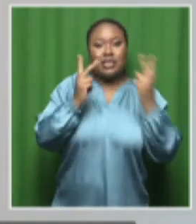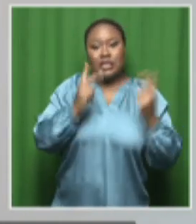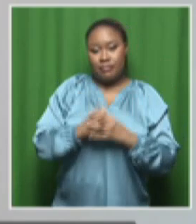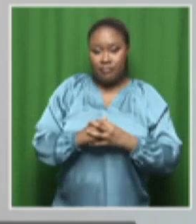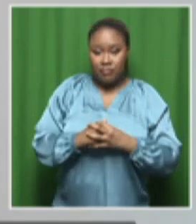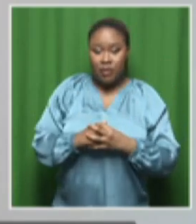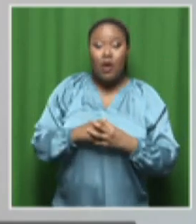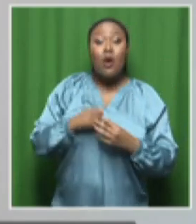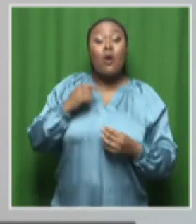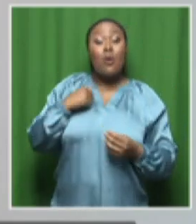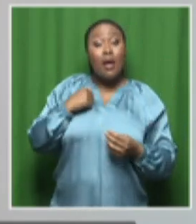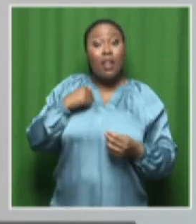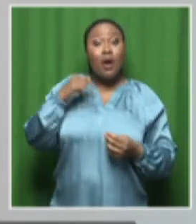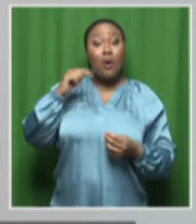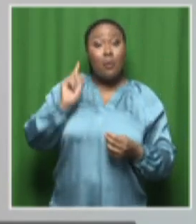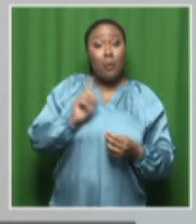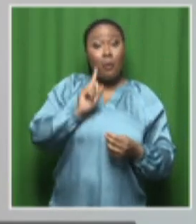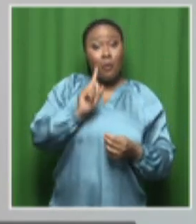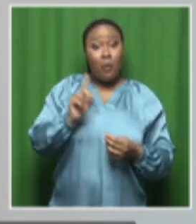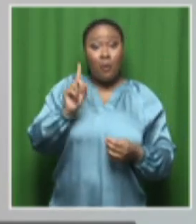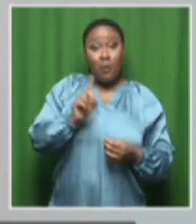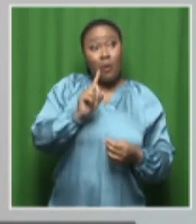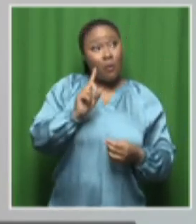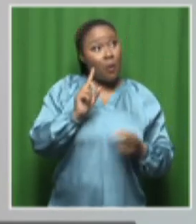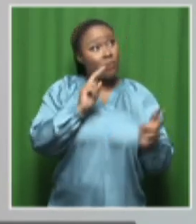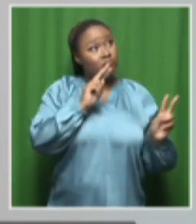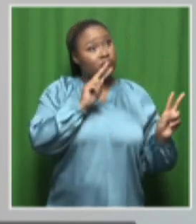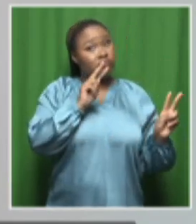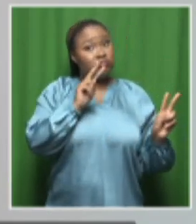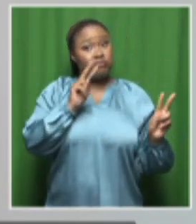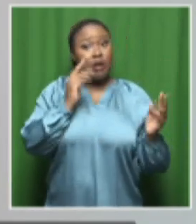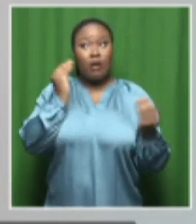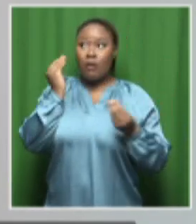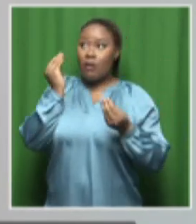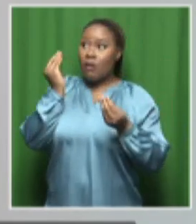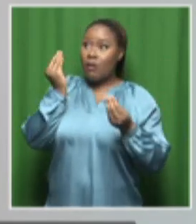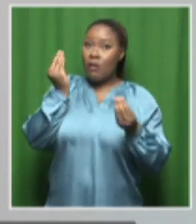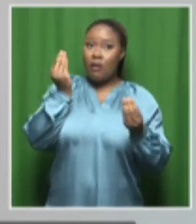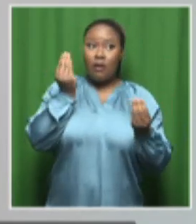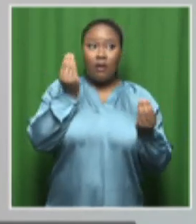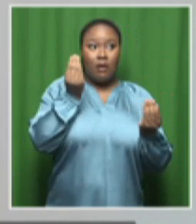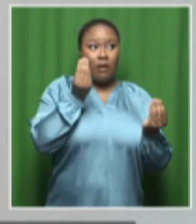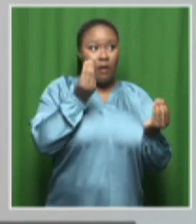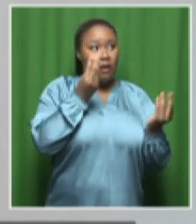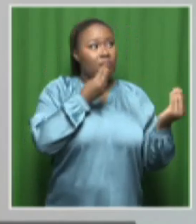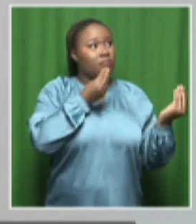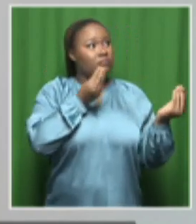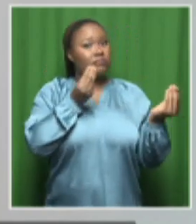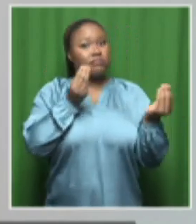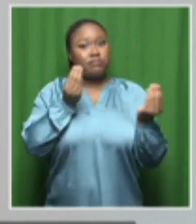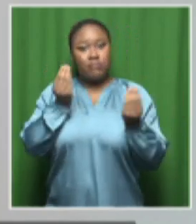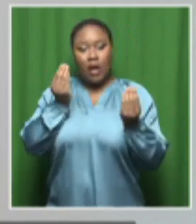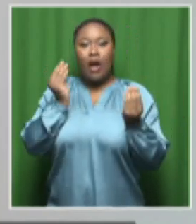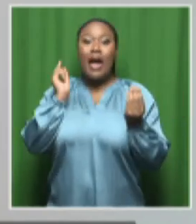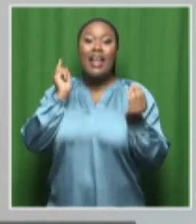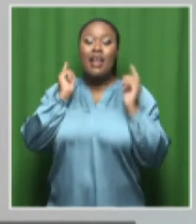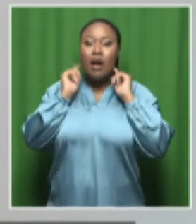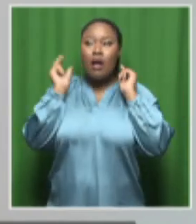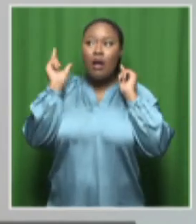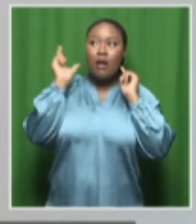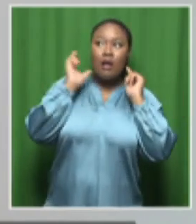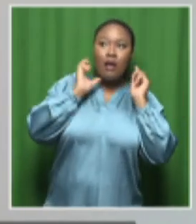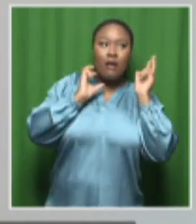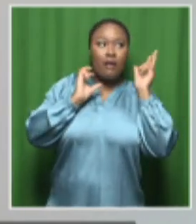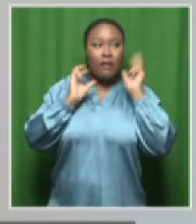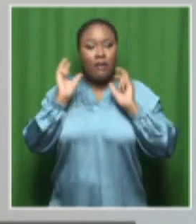the space of the exhibit, you have to actually engage with the multimedia audially and also visibly as